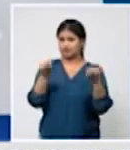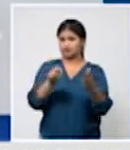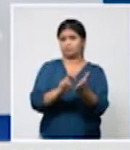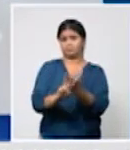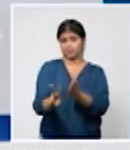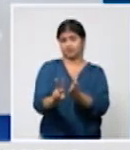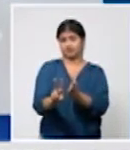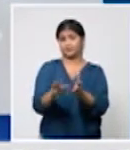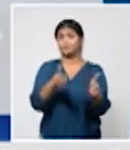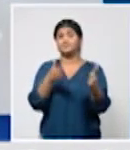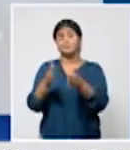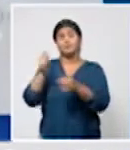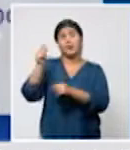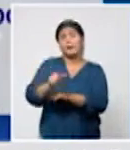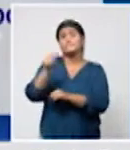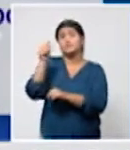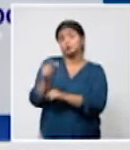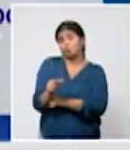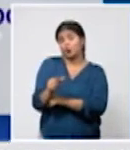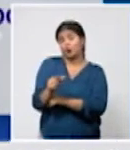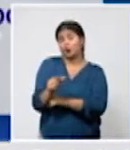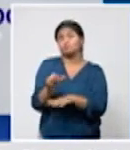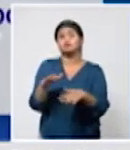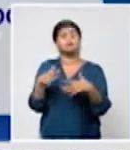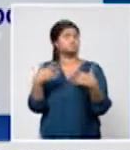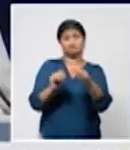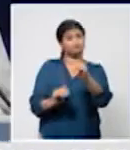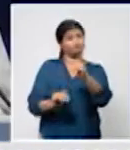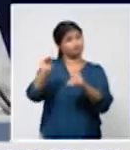recent outbreak in the municipality of Bauta.